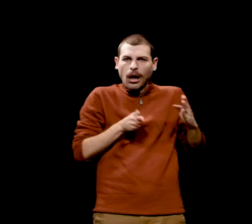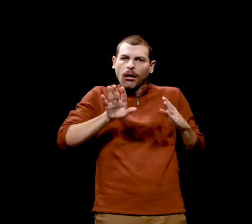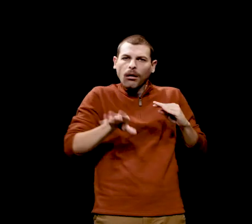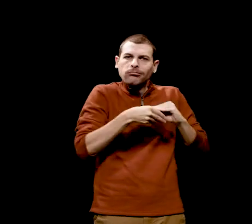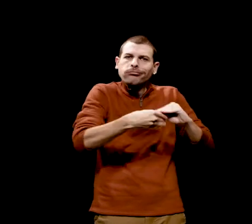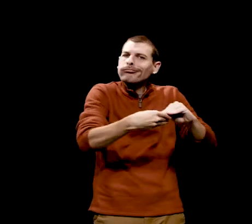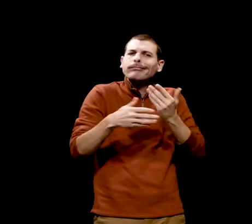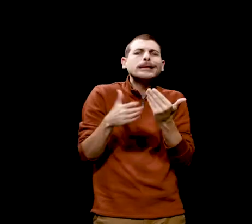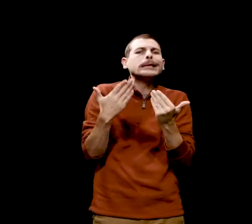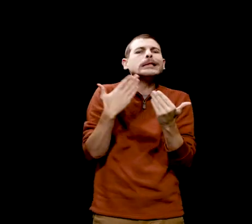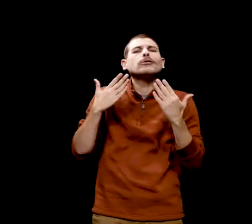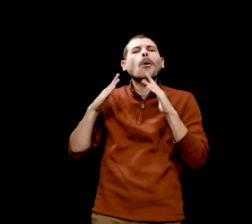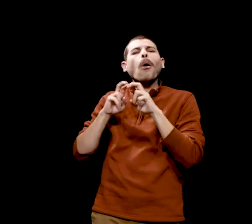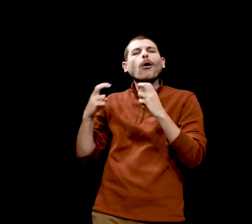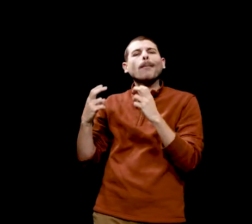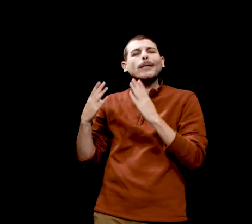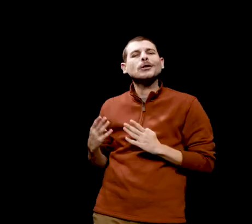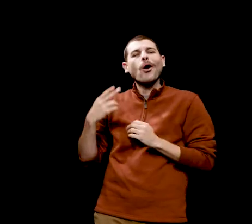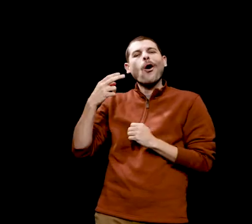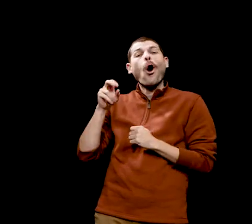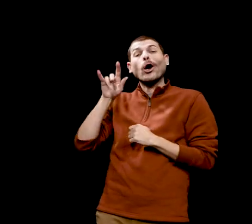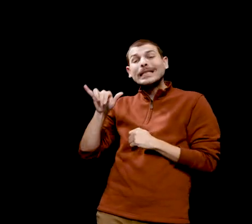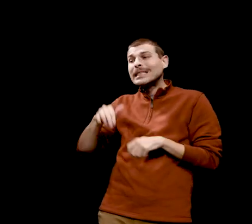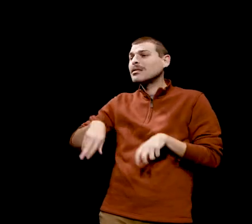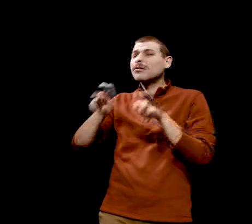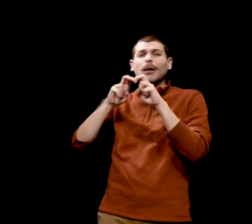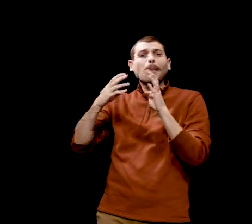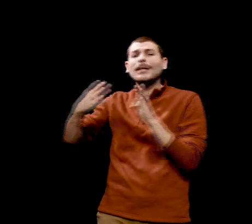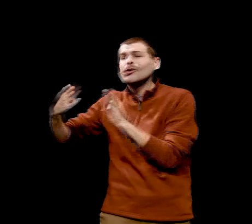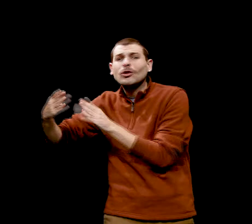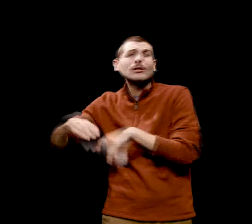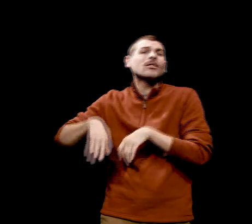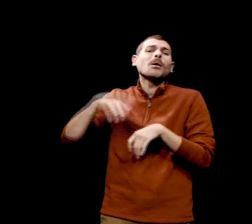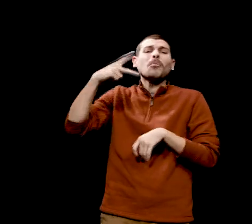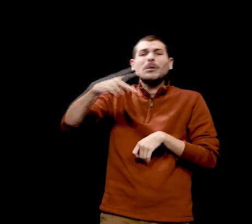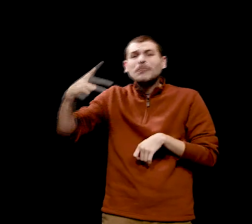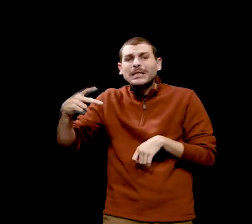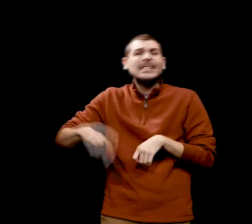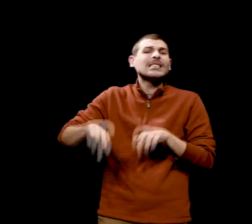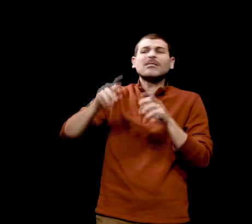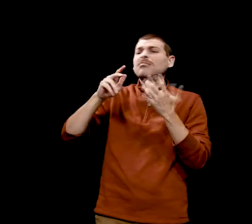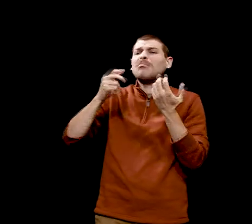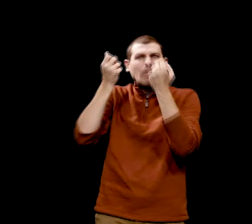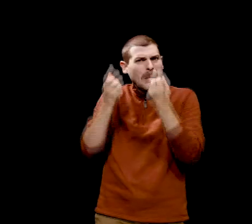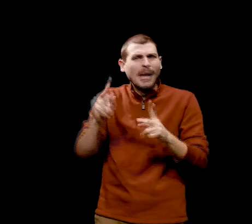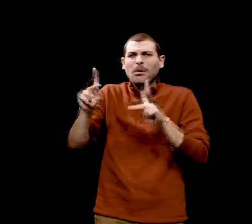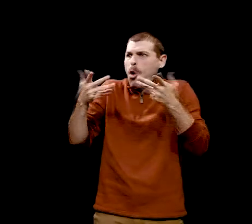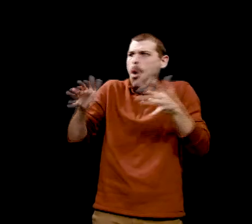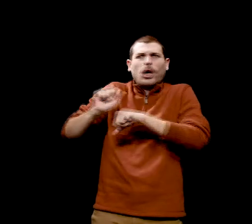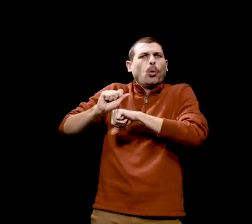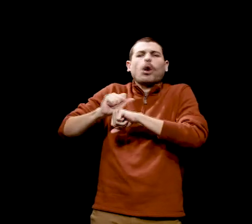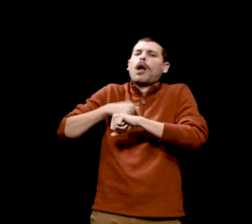my partner on this, Commissioner Hardesty, the rest of the City Council, Prosper Portland, and that broad community coalition that's out there supporting this